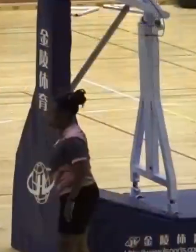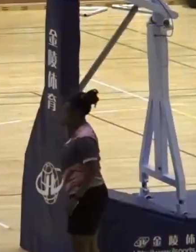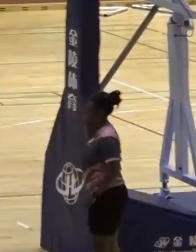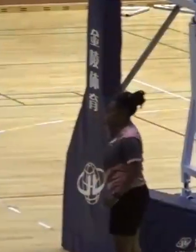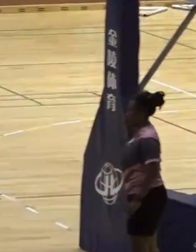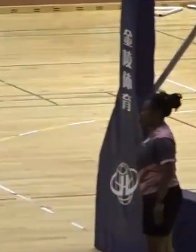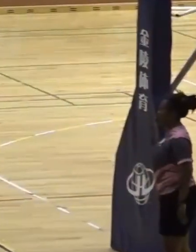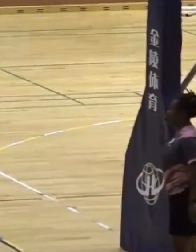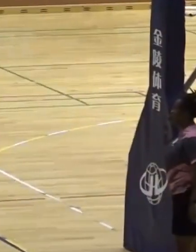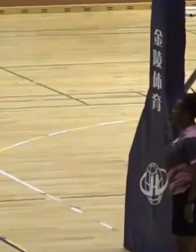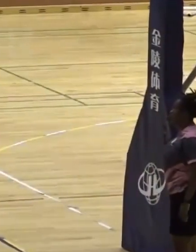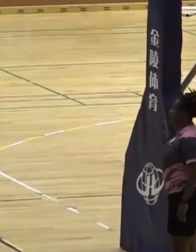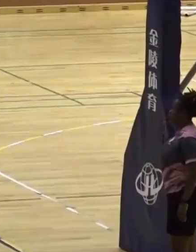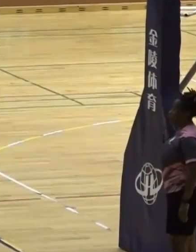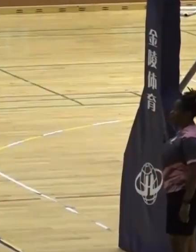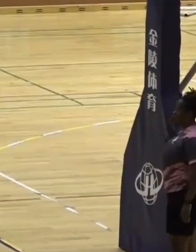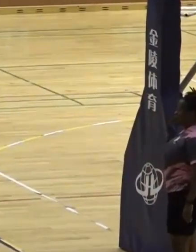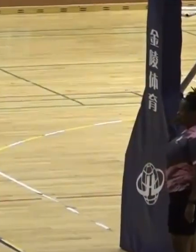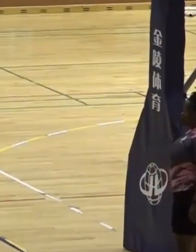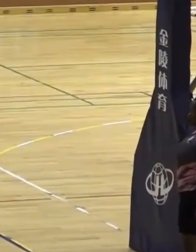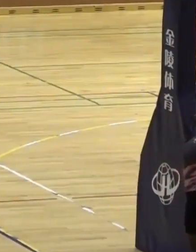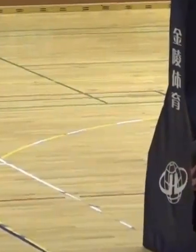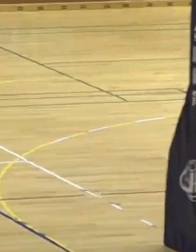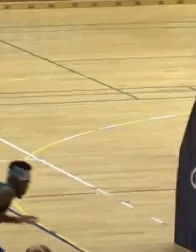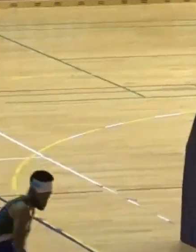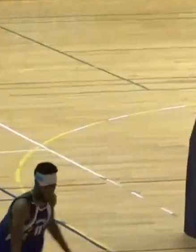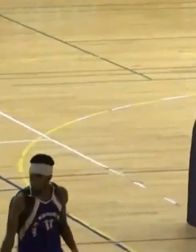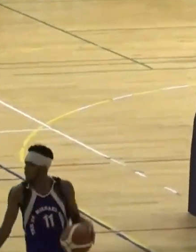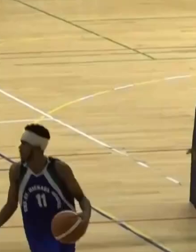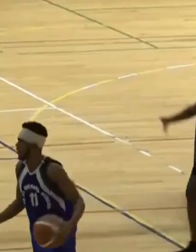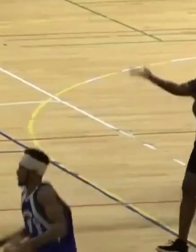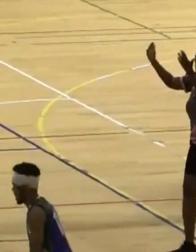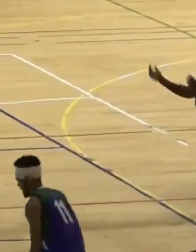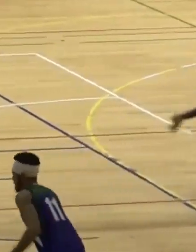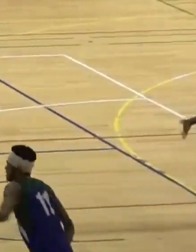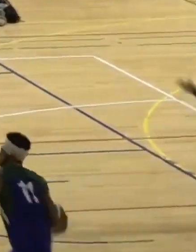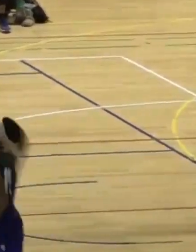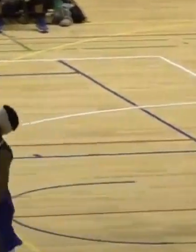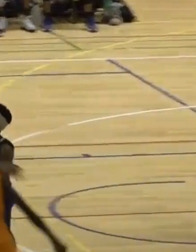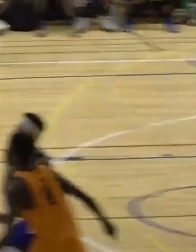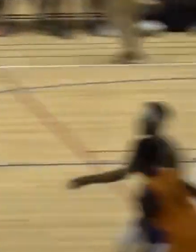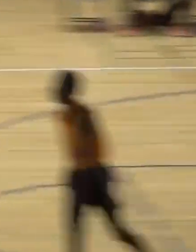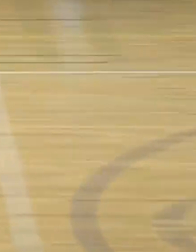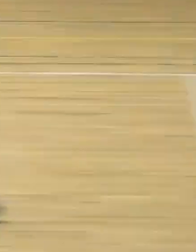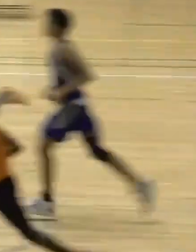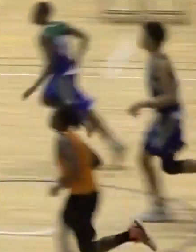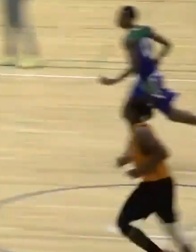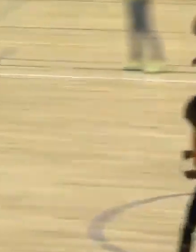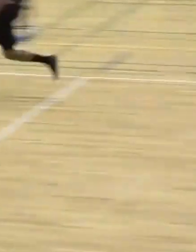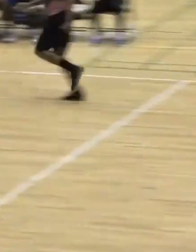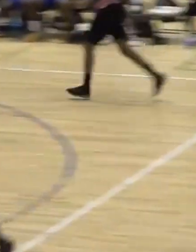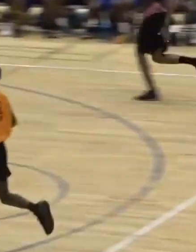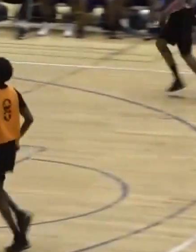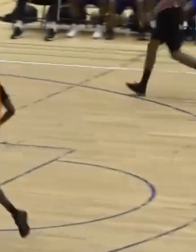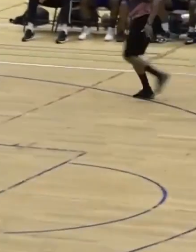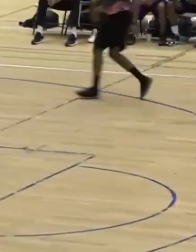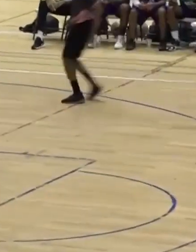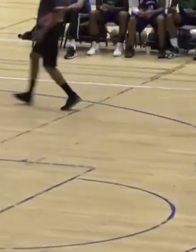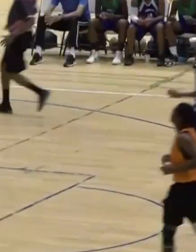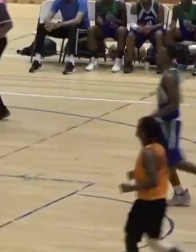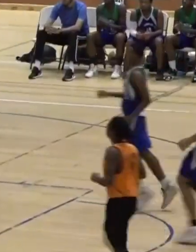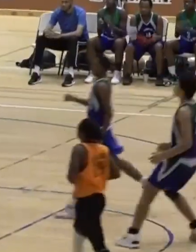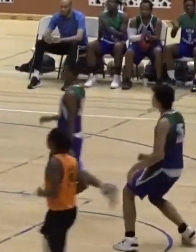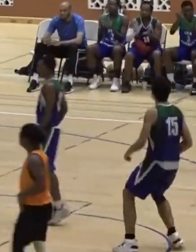Not so easy to score here. In fact, SMS, they get the ball back. Gaskin sends it downtown to Messiah, and